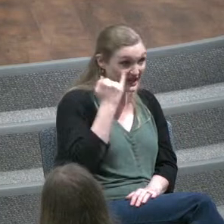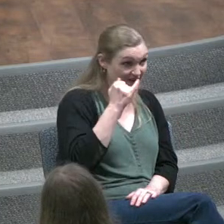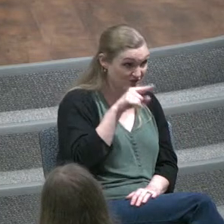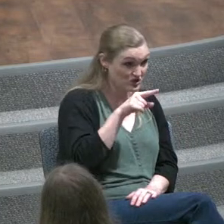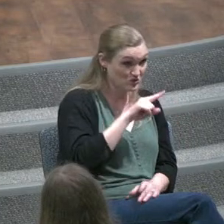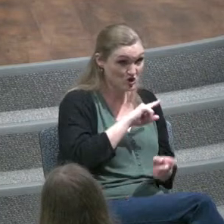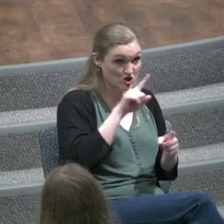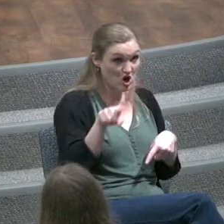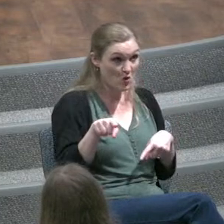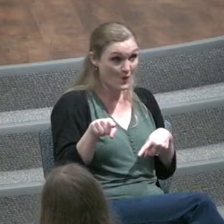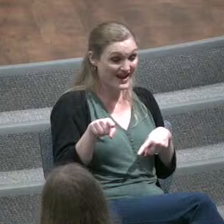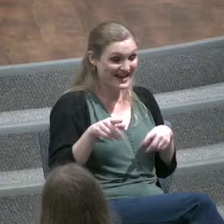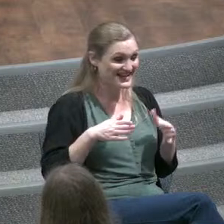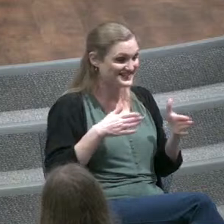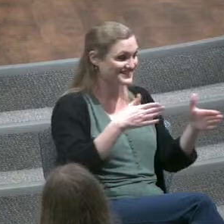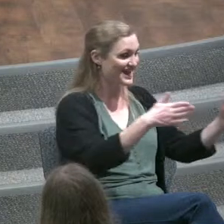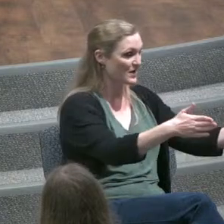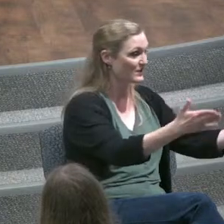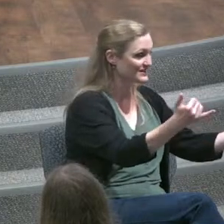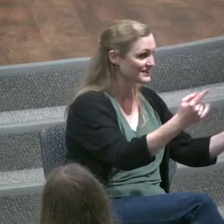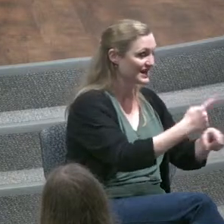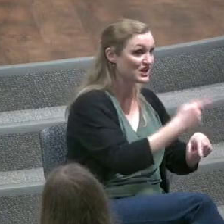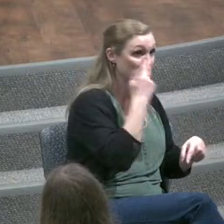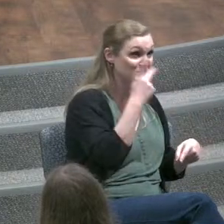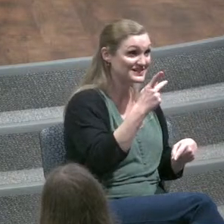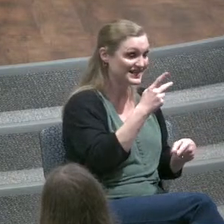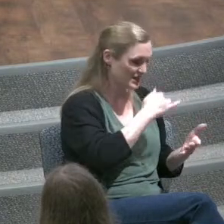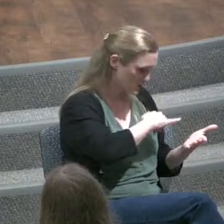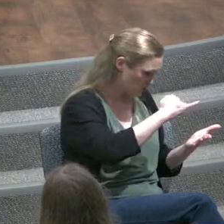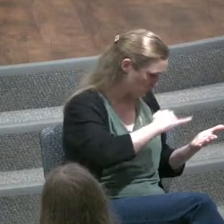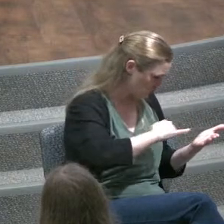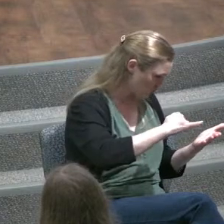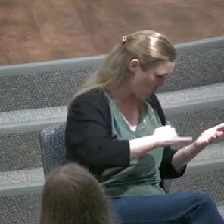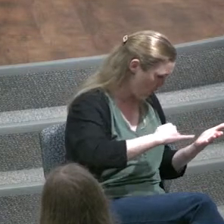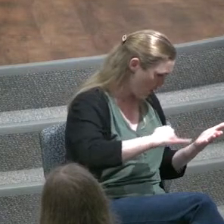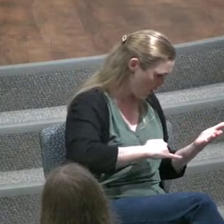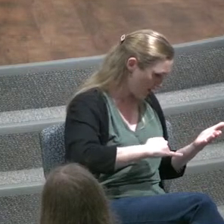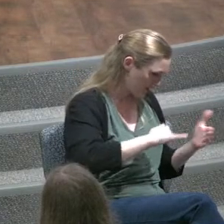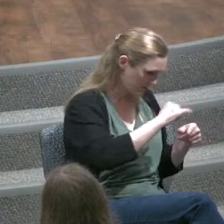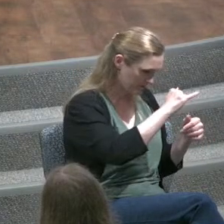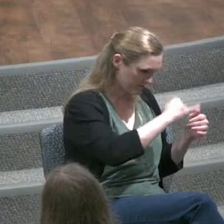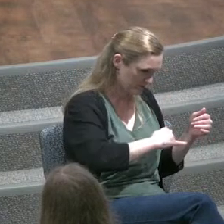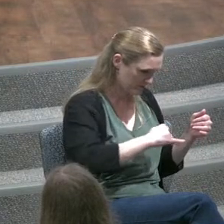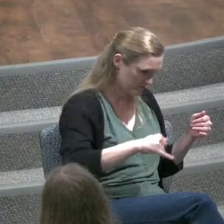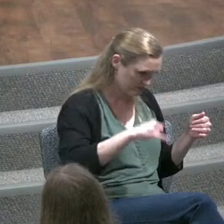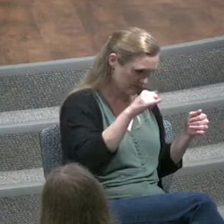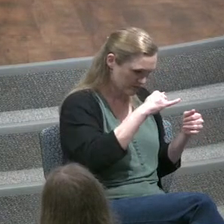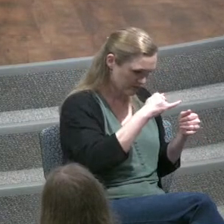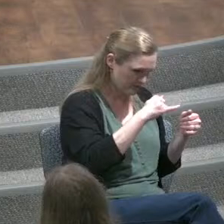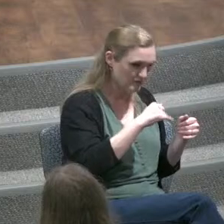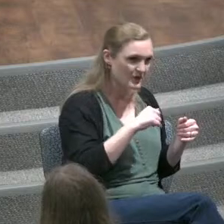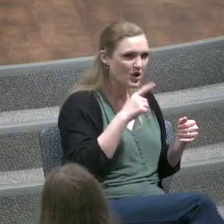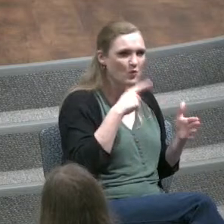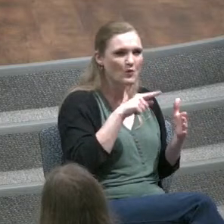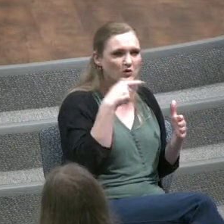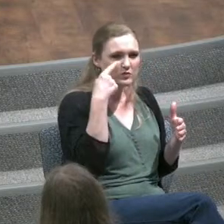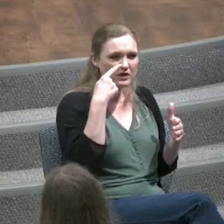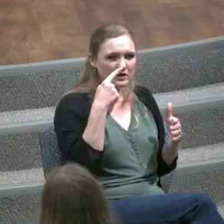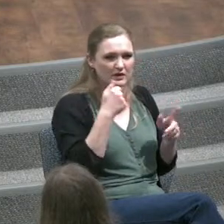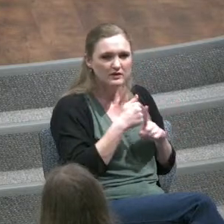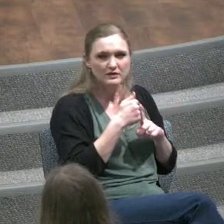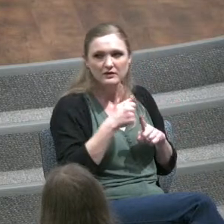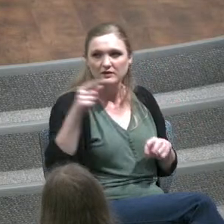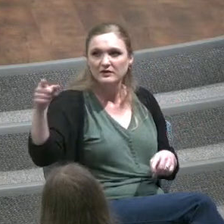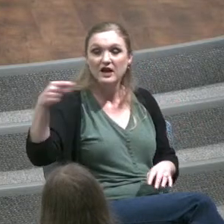If you're going along a sidewalk today and you see a chalk line of a square with some lines in it, what do you think